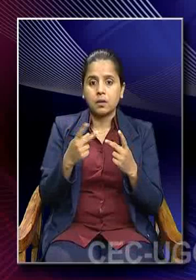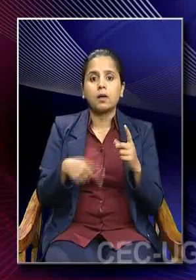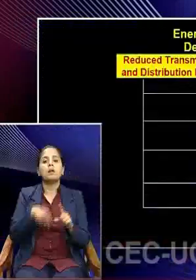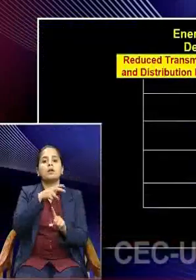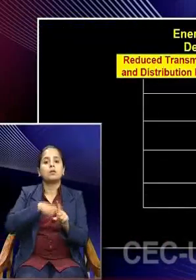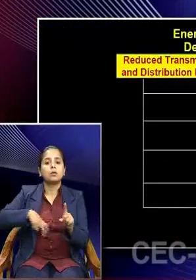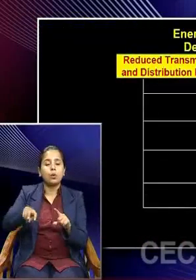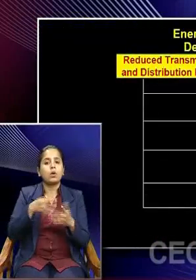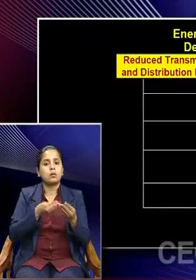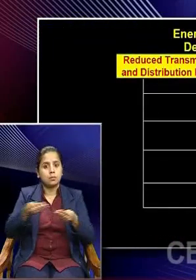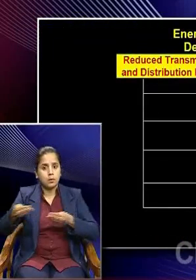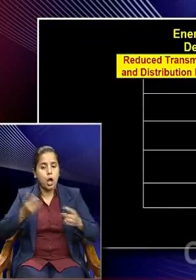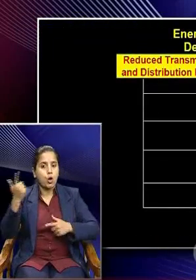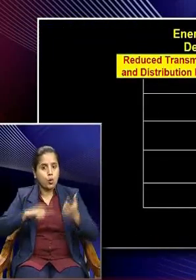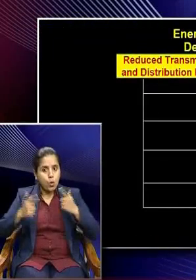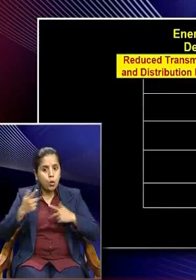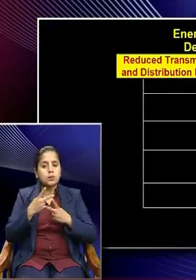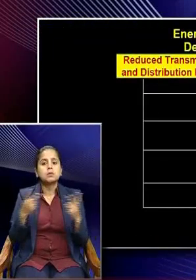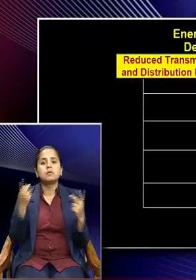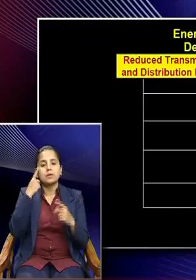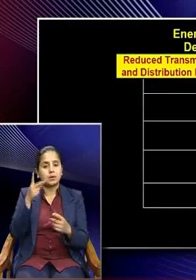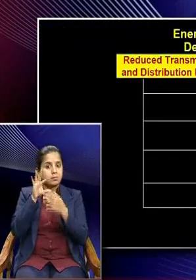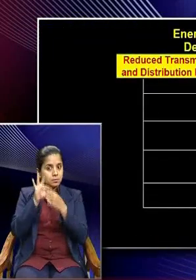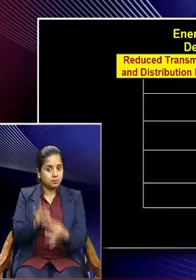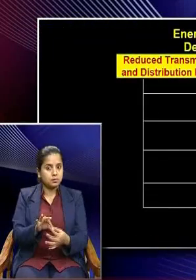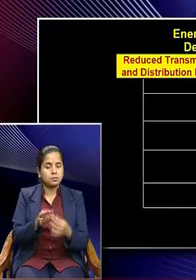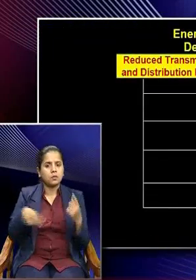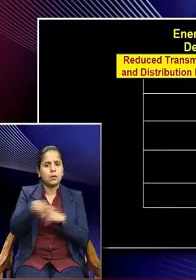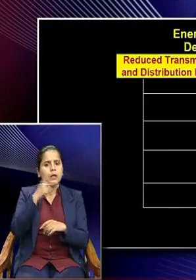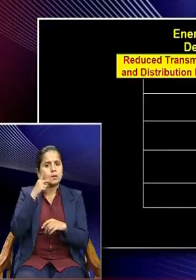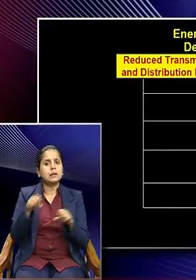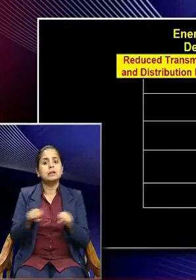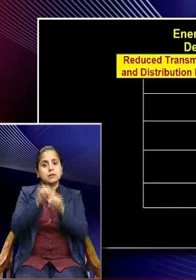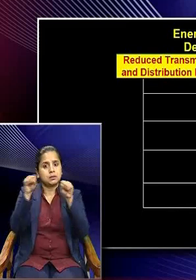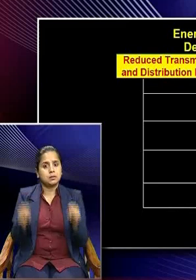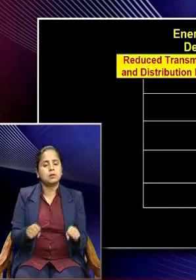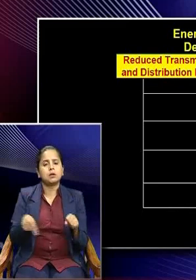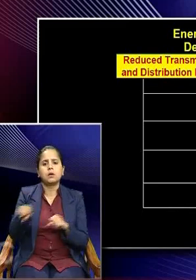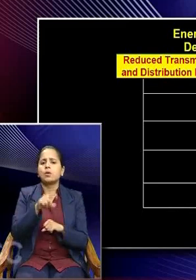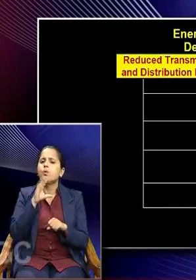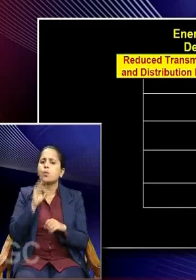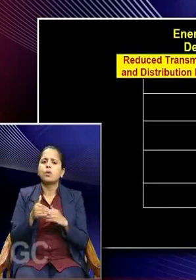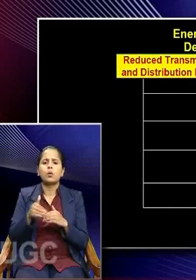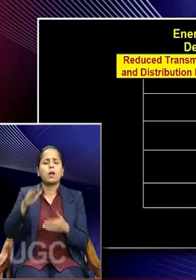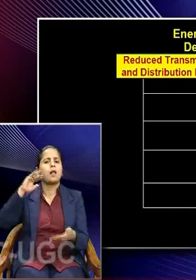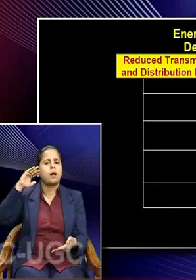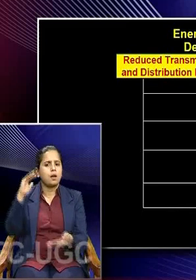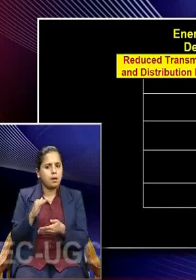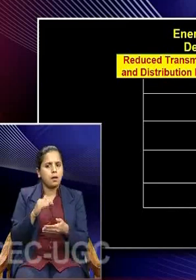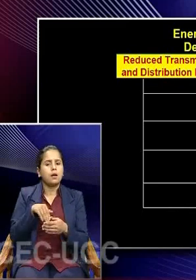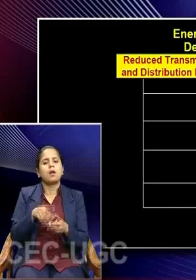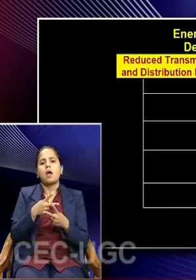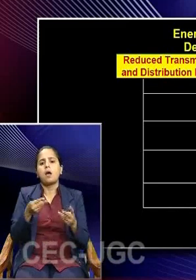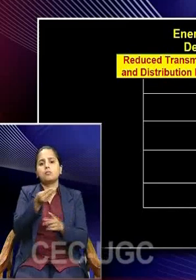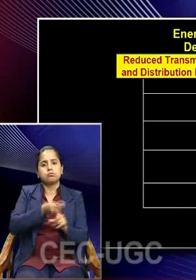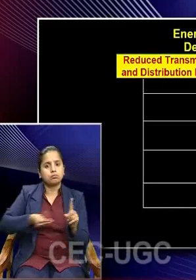transmission and distribution losses associated with this kind of system, it will definitely reduce transmission and